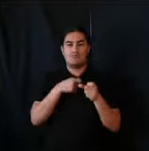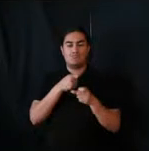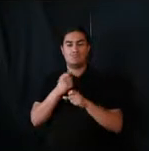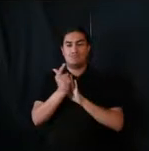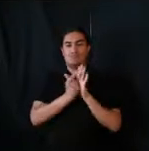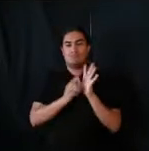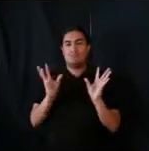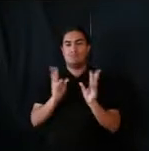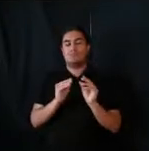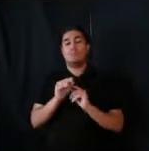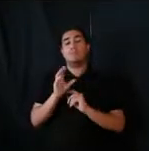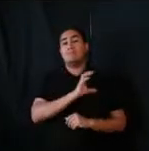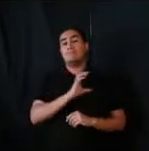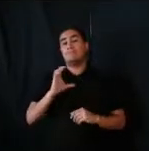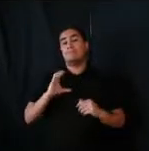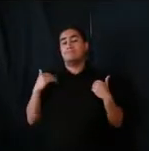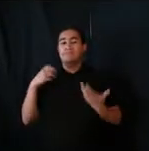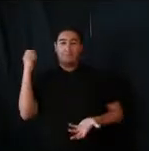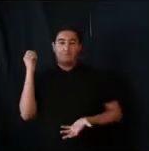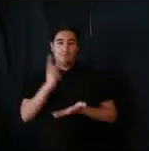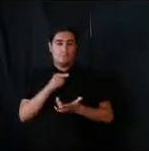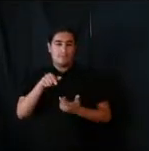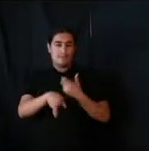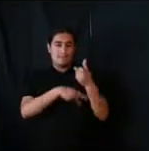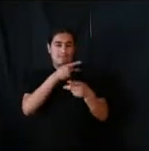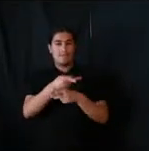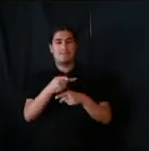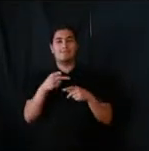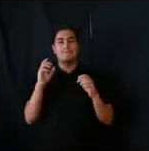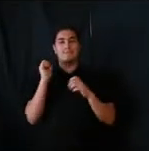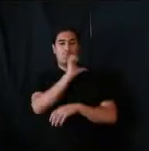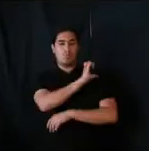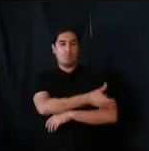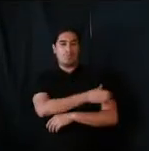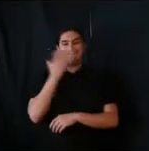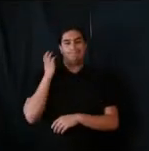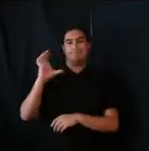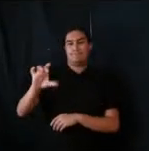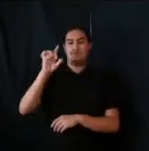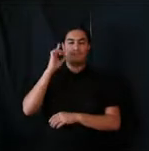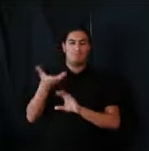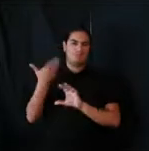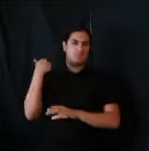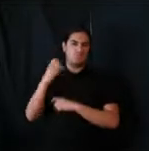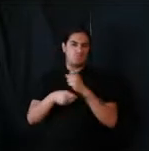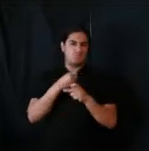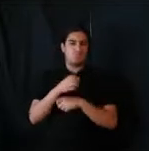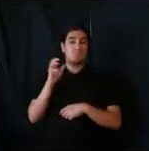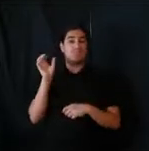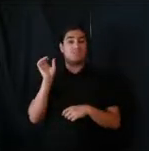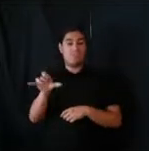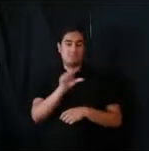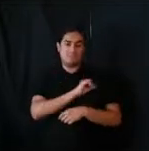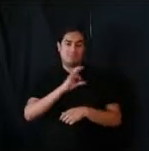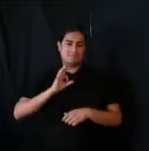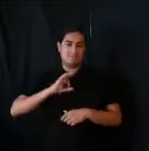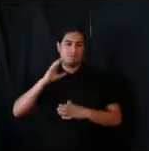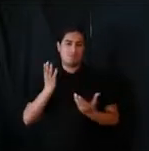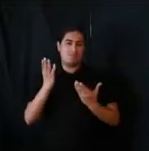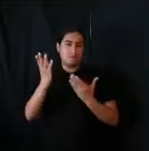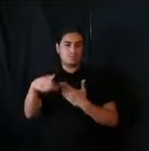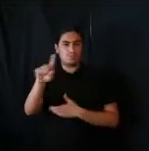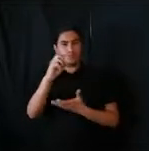delegated authority in prior years and with that staff recommends you approve this item thank you paul do we have any